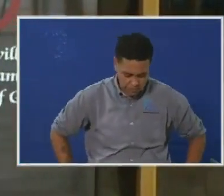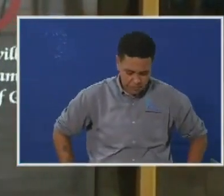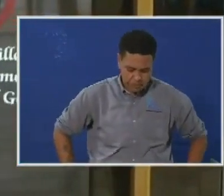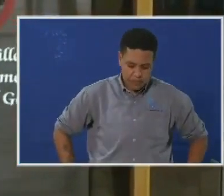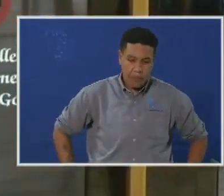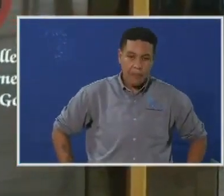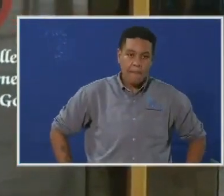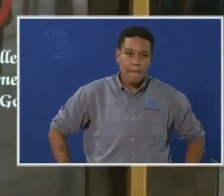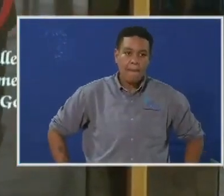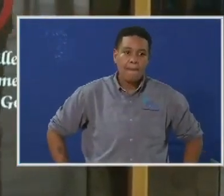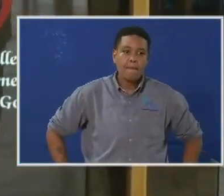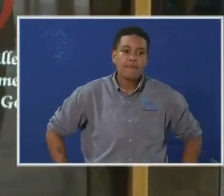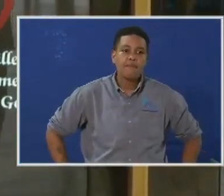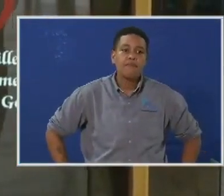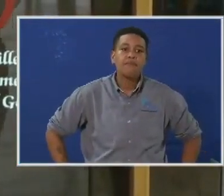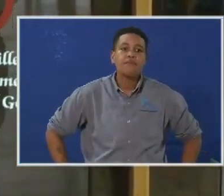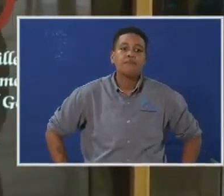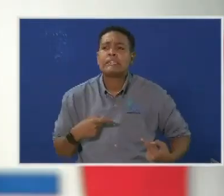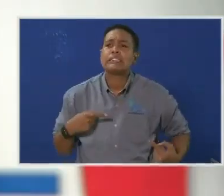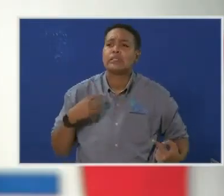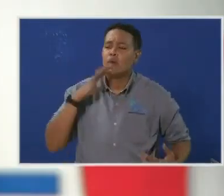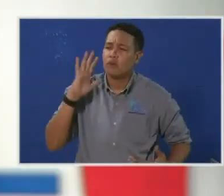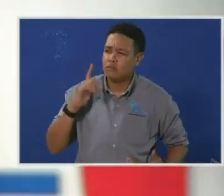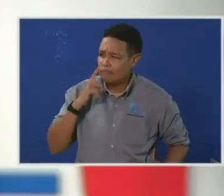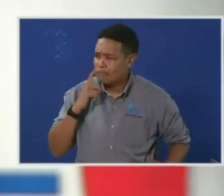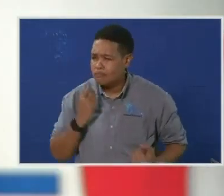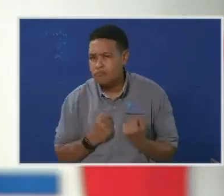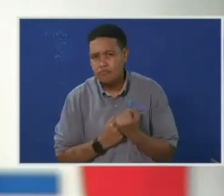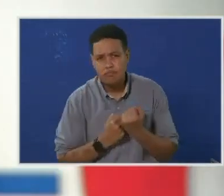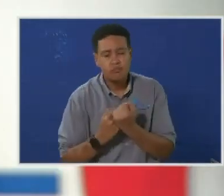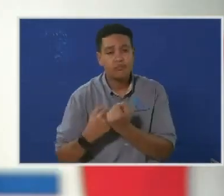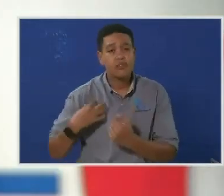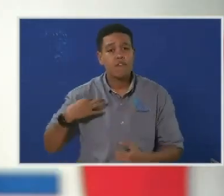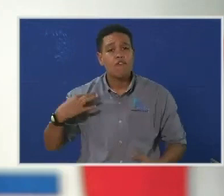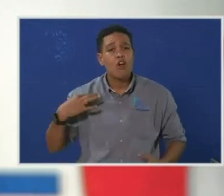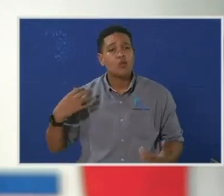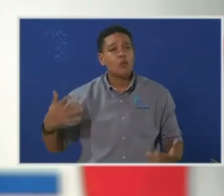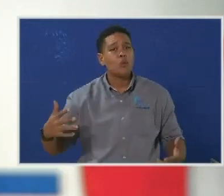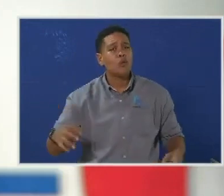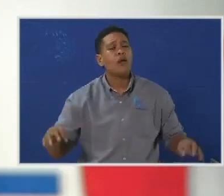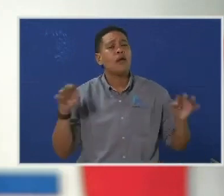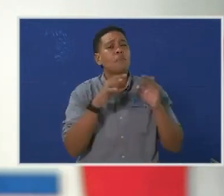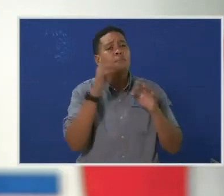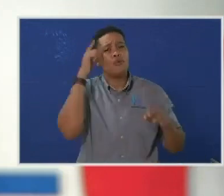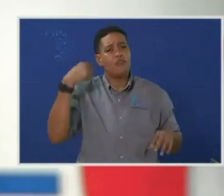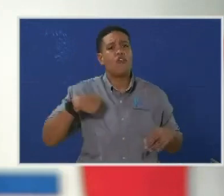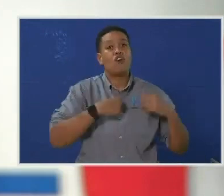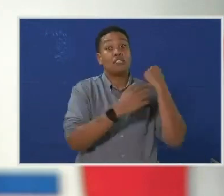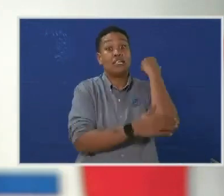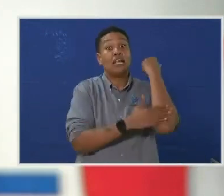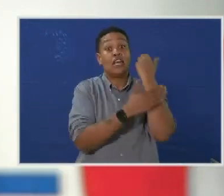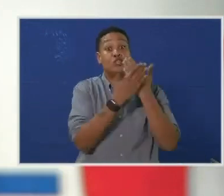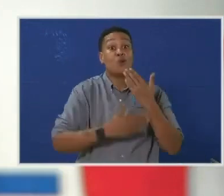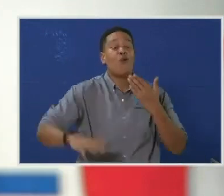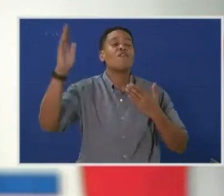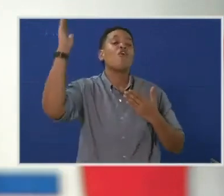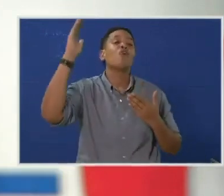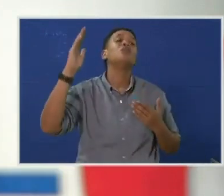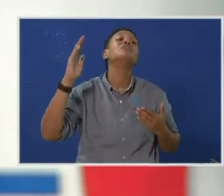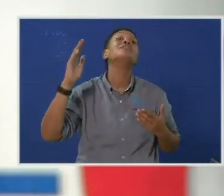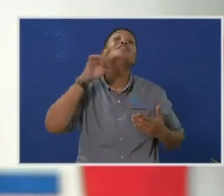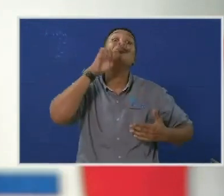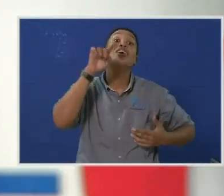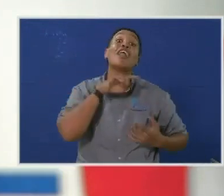is calling for more voluntary support. Voluntarism will be crucial for us as a nation going forward, as